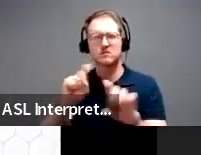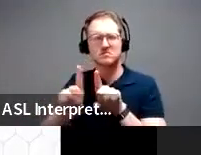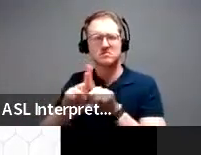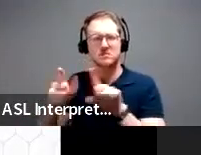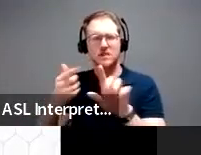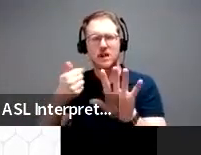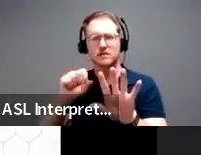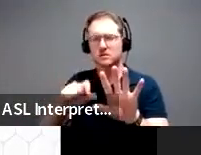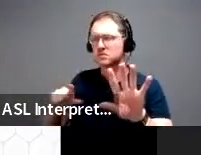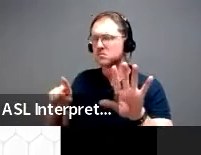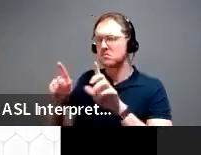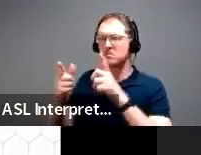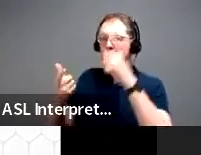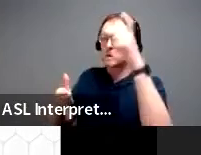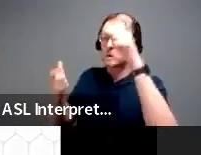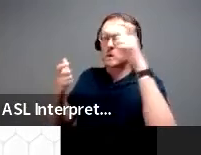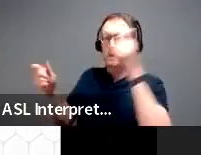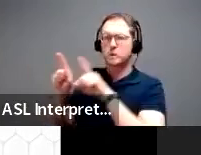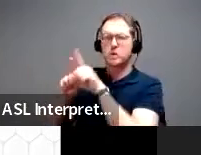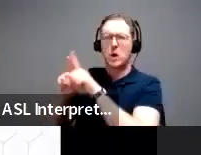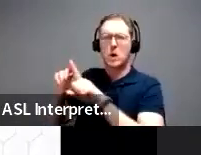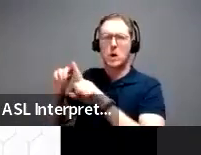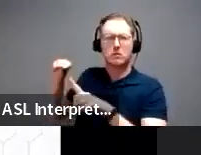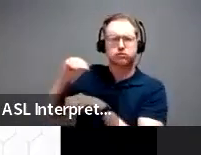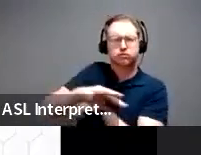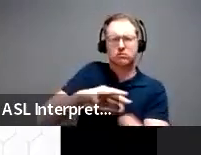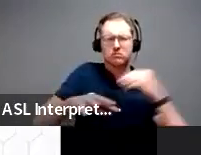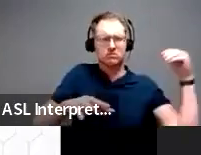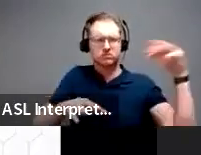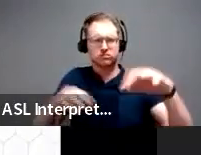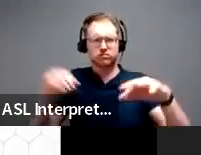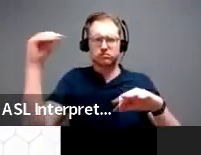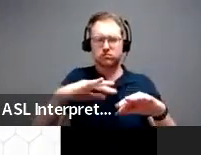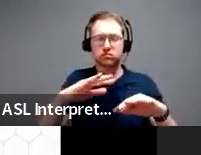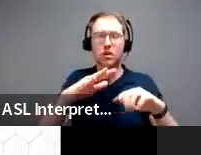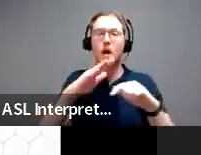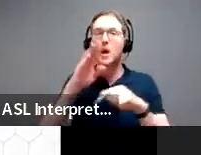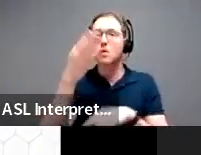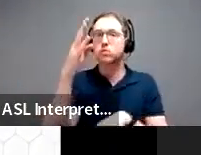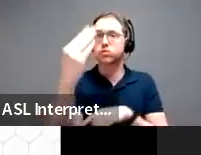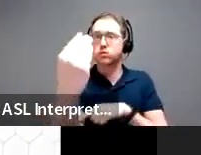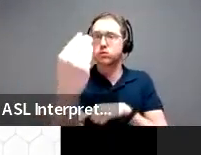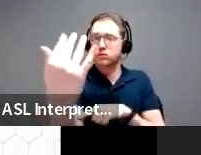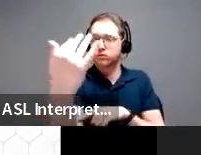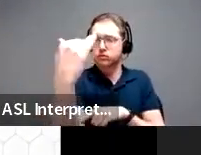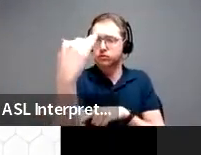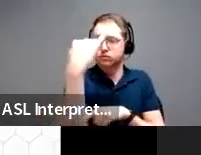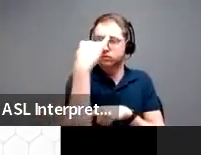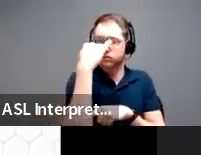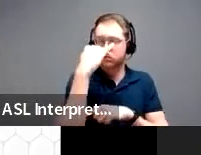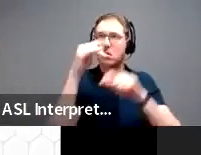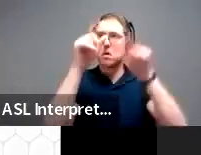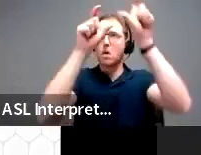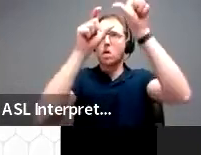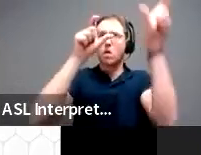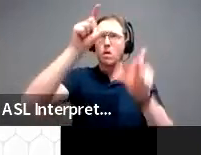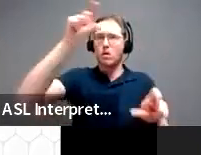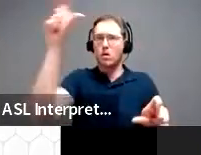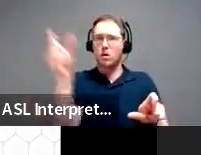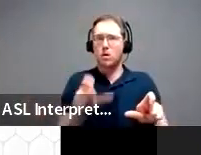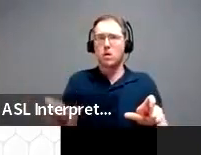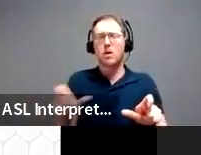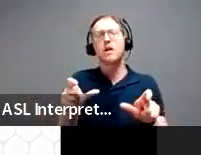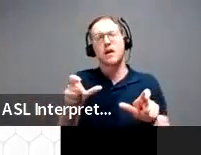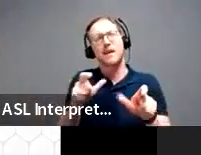massive stars. So as that blue light is streaming towards us, it gets blocked by these columns, sometimes called the pillars of